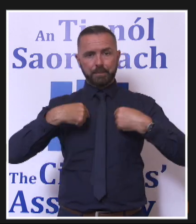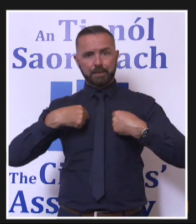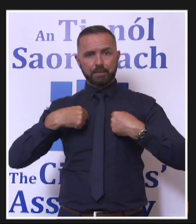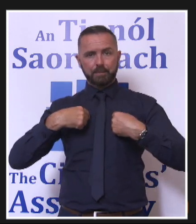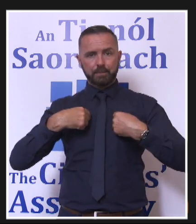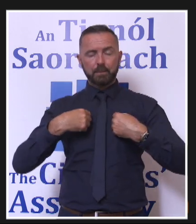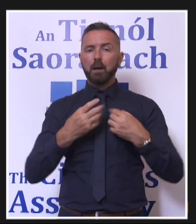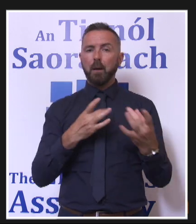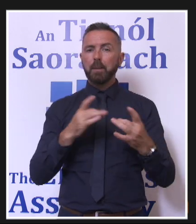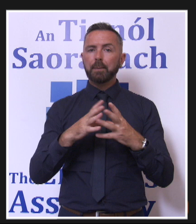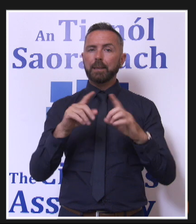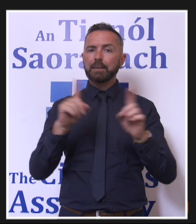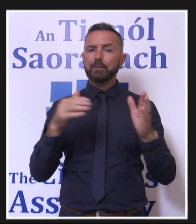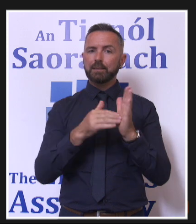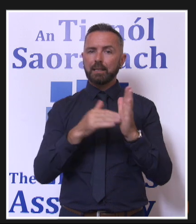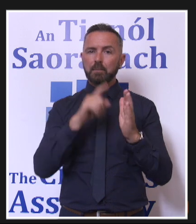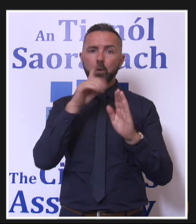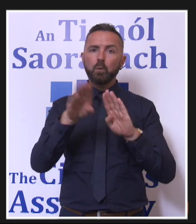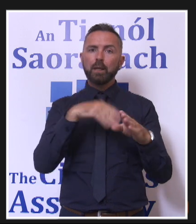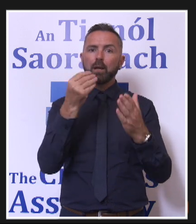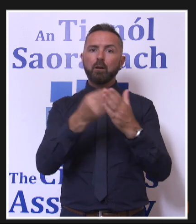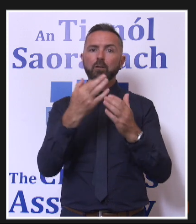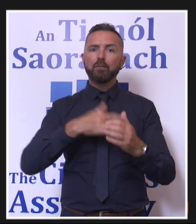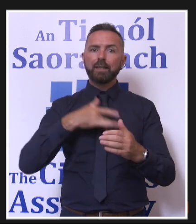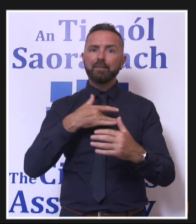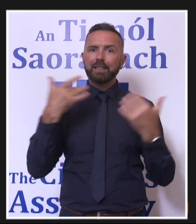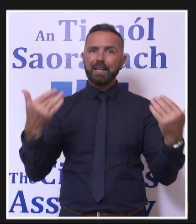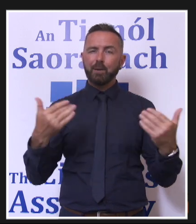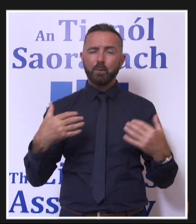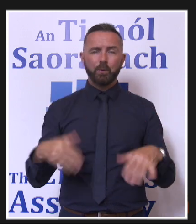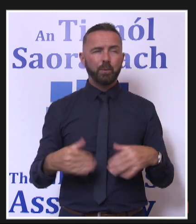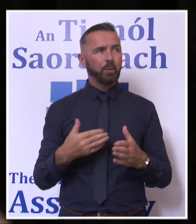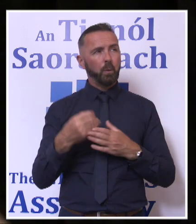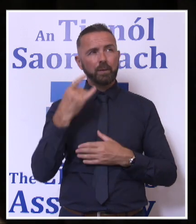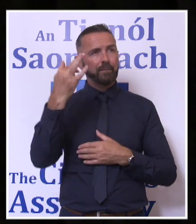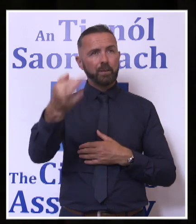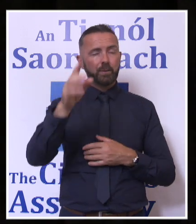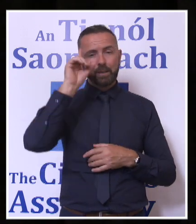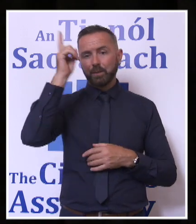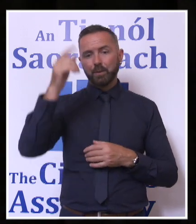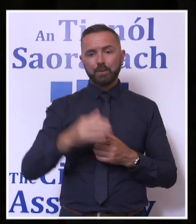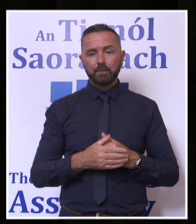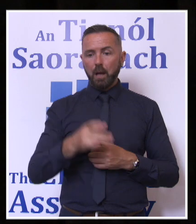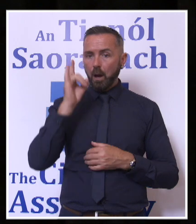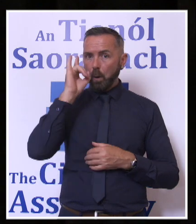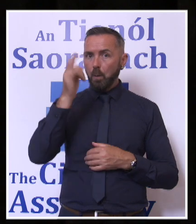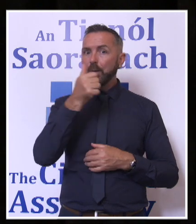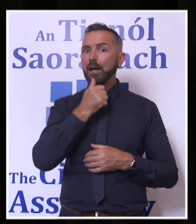sustained, but with the cost of living pressures that we've got, we're worried about what lies ahead. But I hope that answers the question, Table